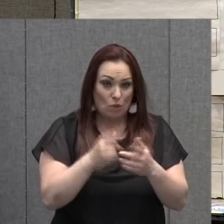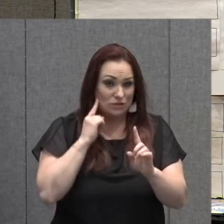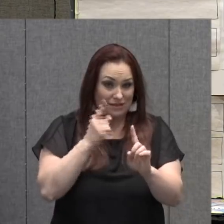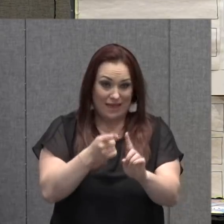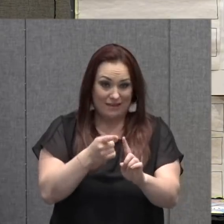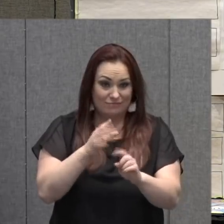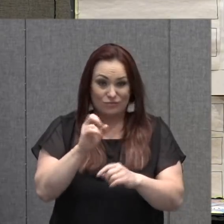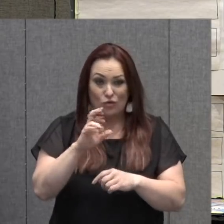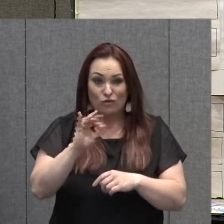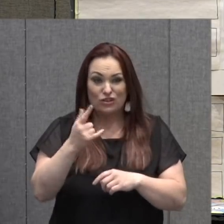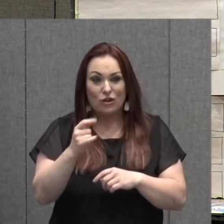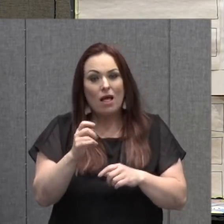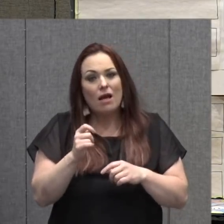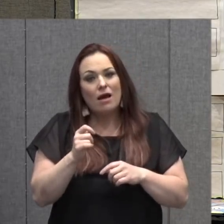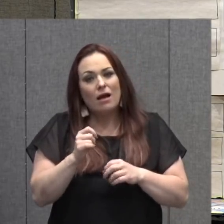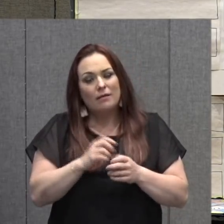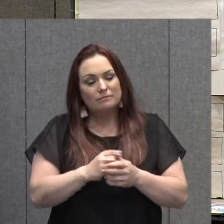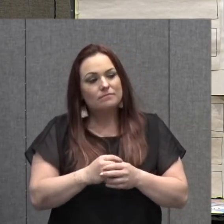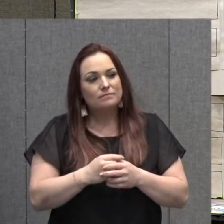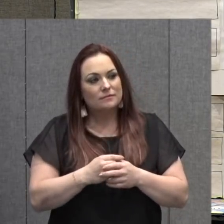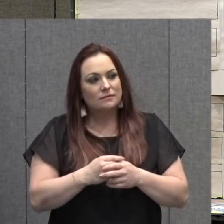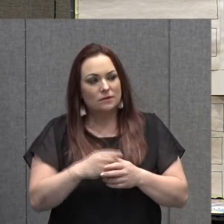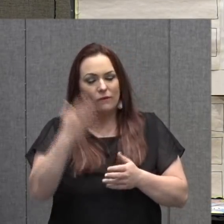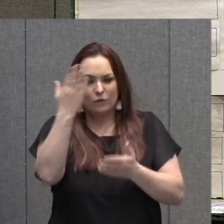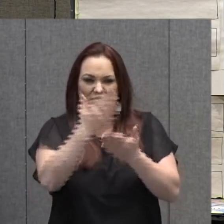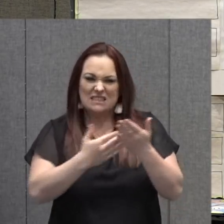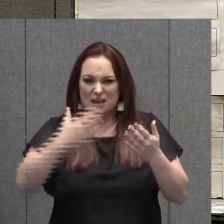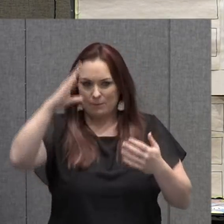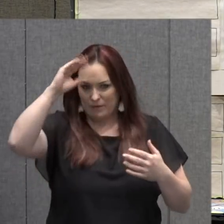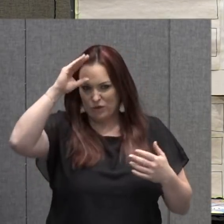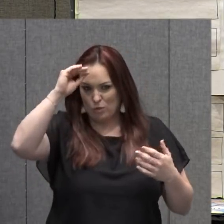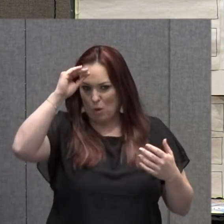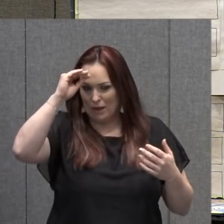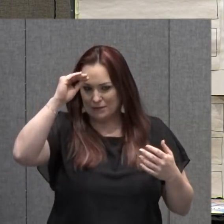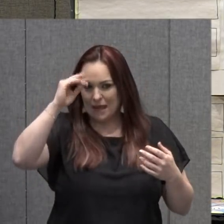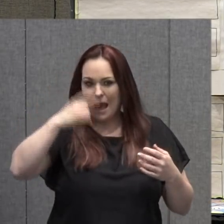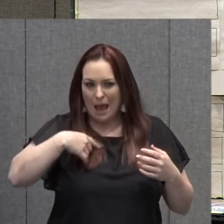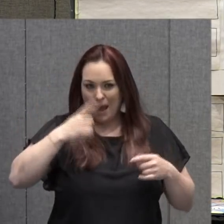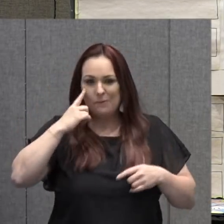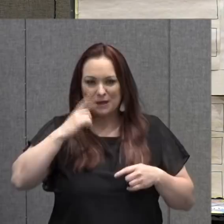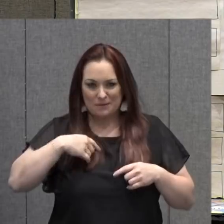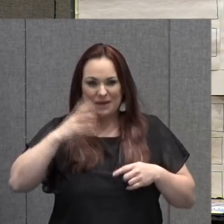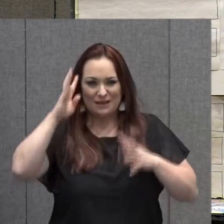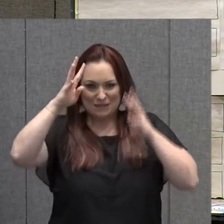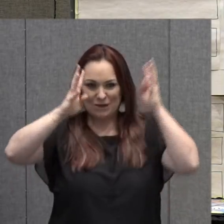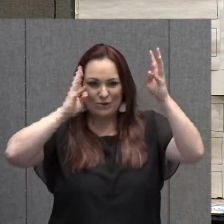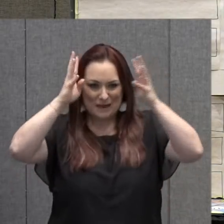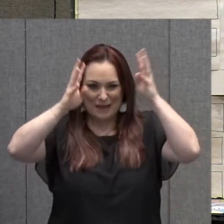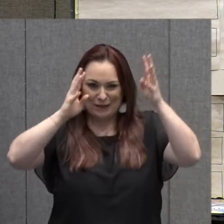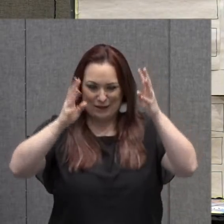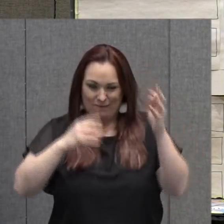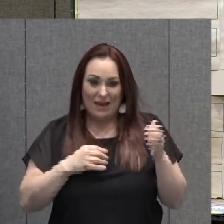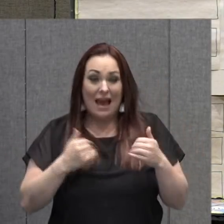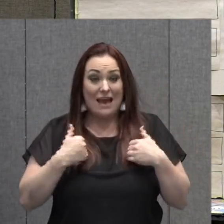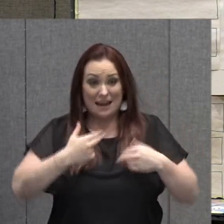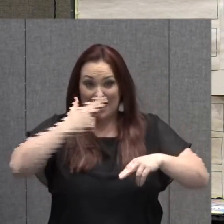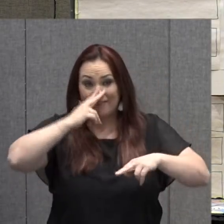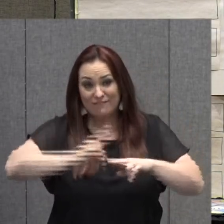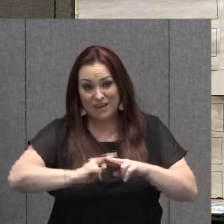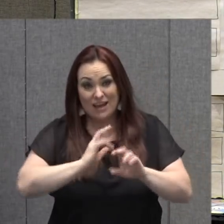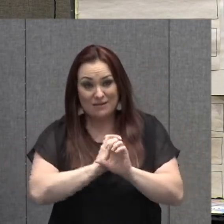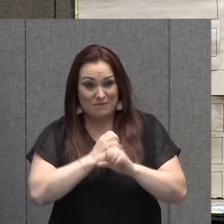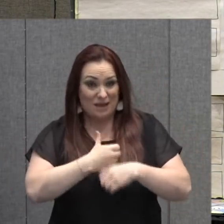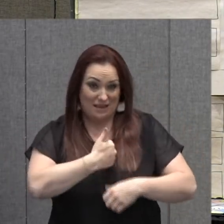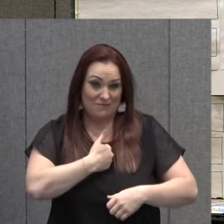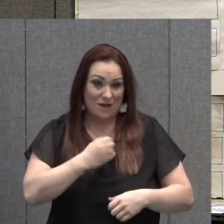bit crazy off the original for some of you boys. I had some fun with creating my own version last night, and so